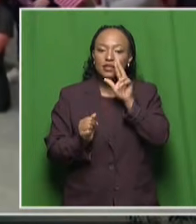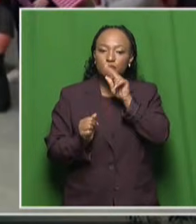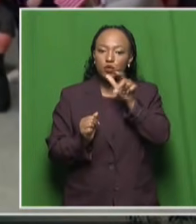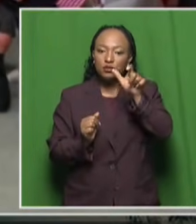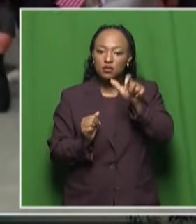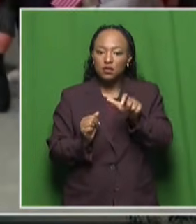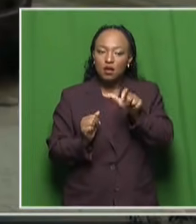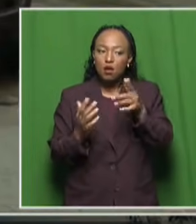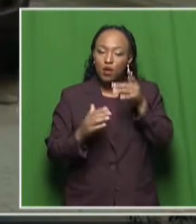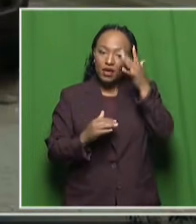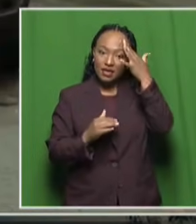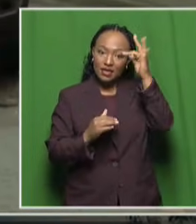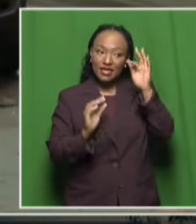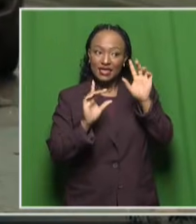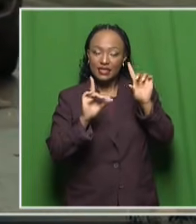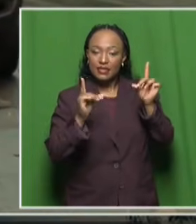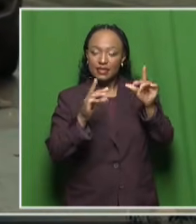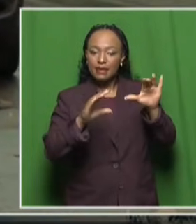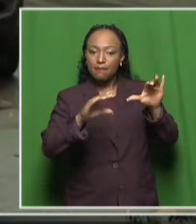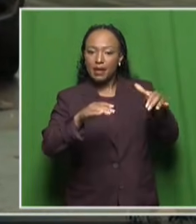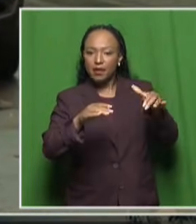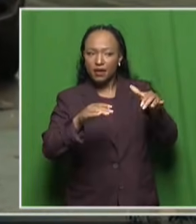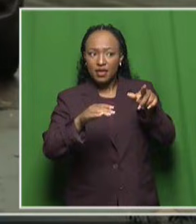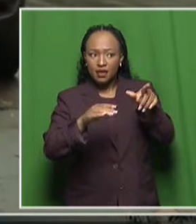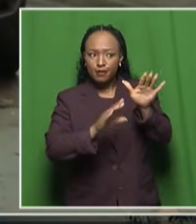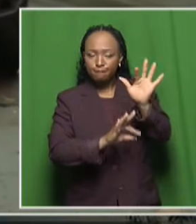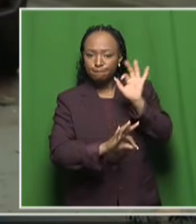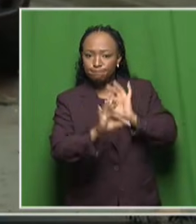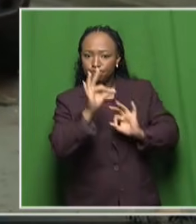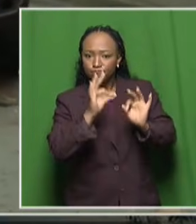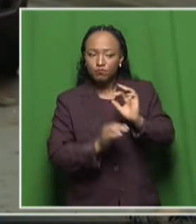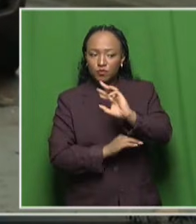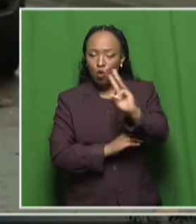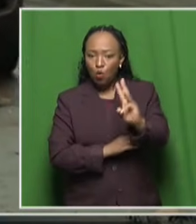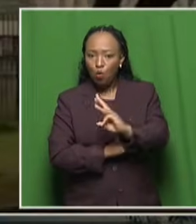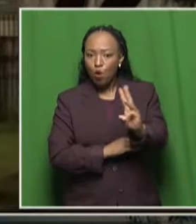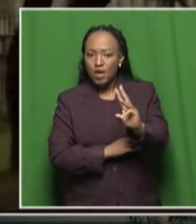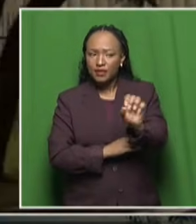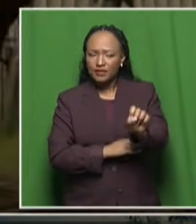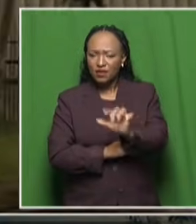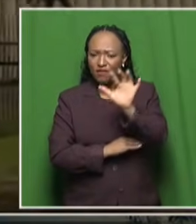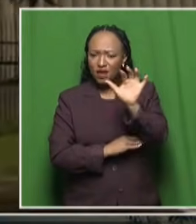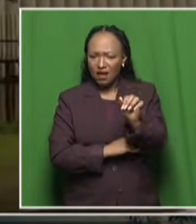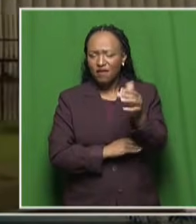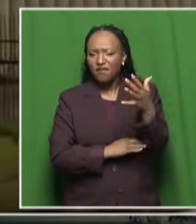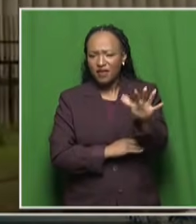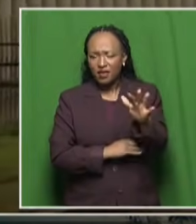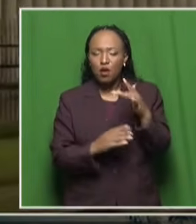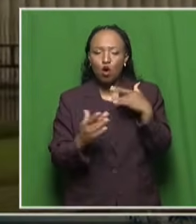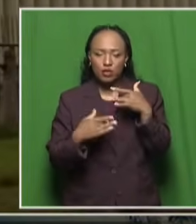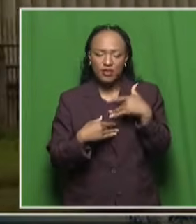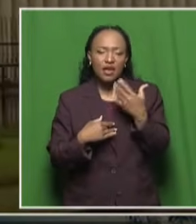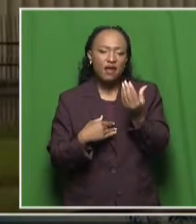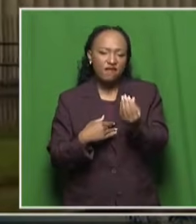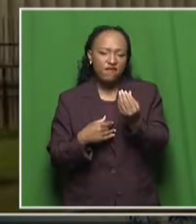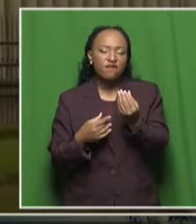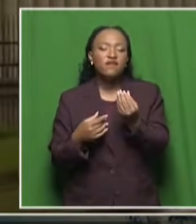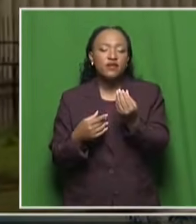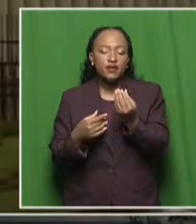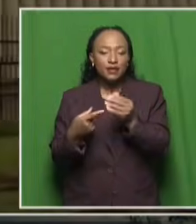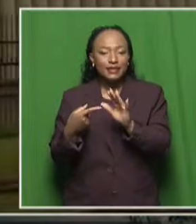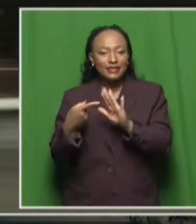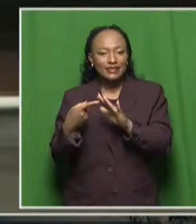State Department, he really provides some warnings to South Africa that are very concerning. I mean, one of the things that he says is